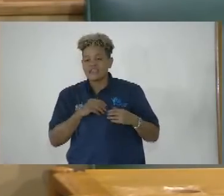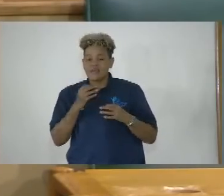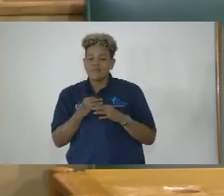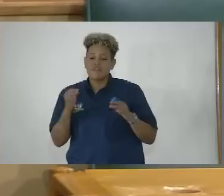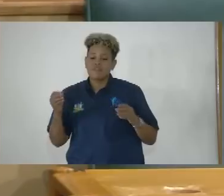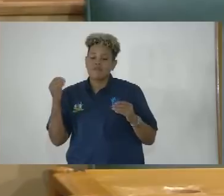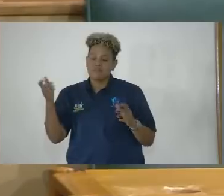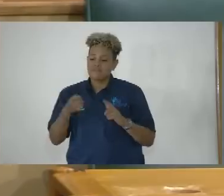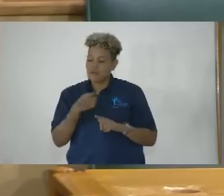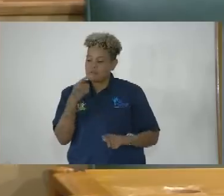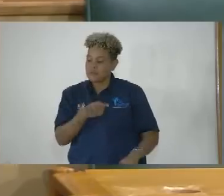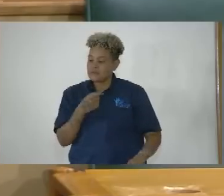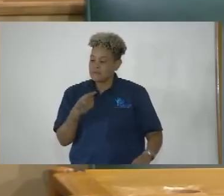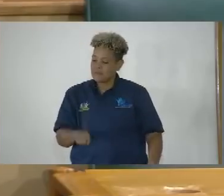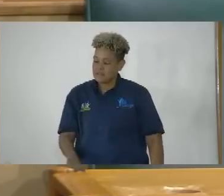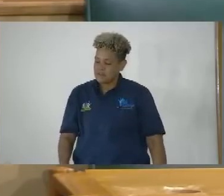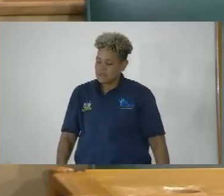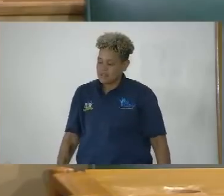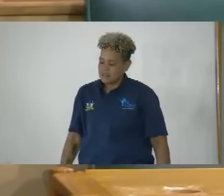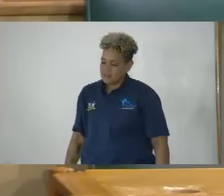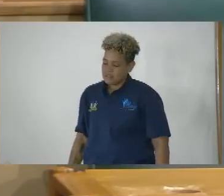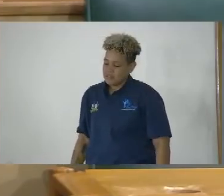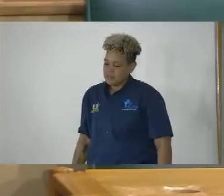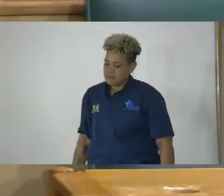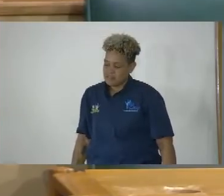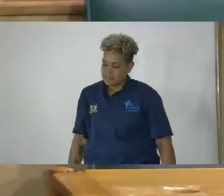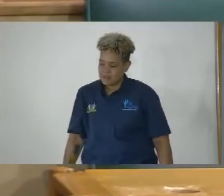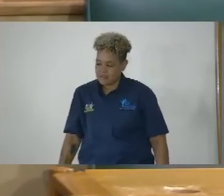from him to help the situation.